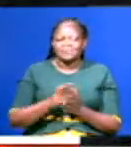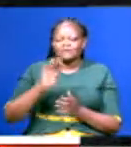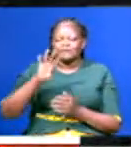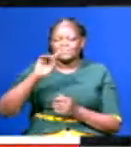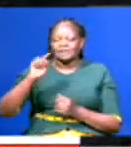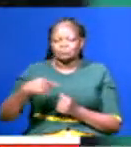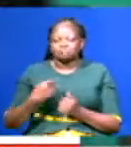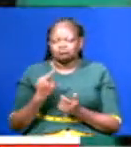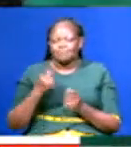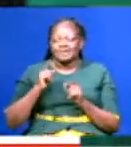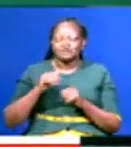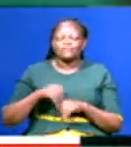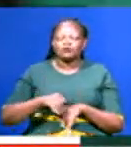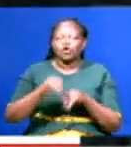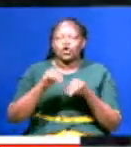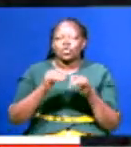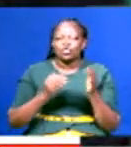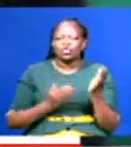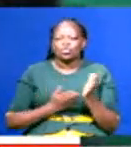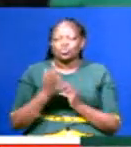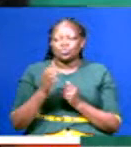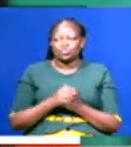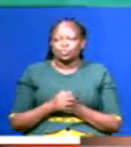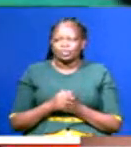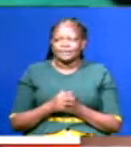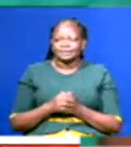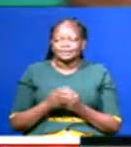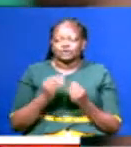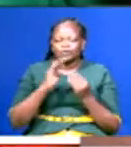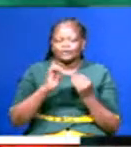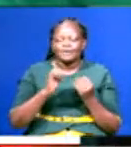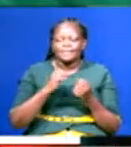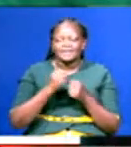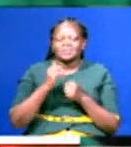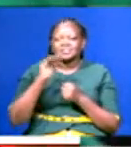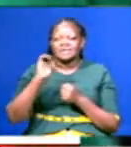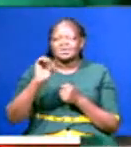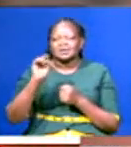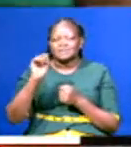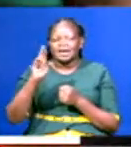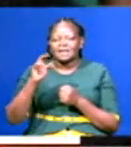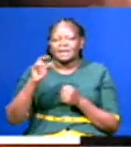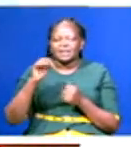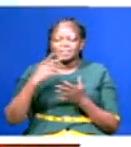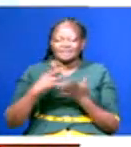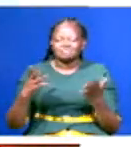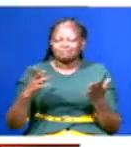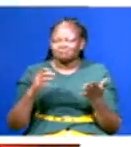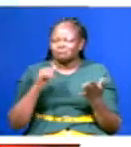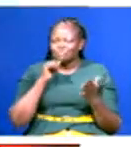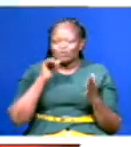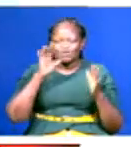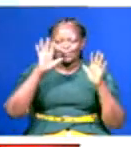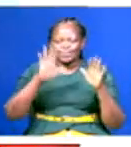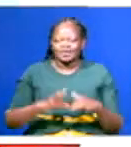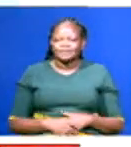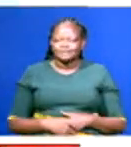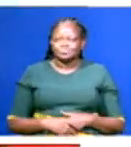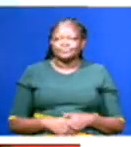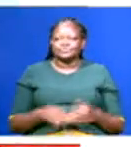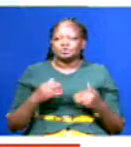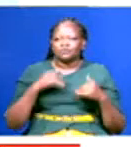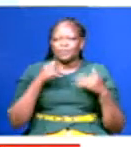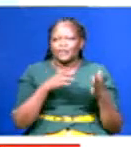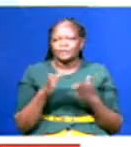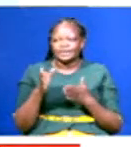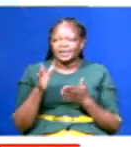to comply through the eTIM software, making the ETR machine previously used unnecessary. There is opportunity